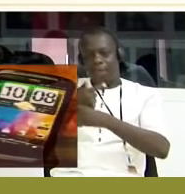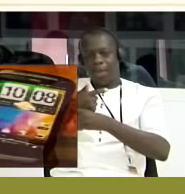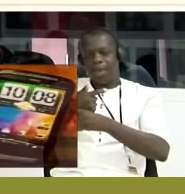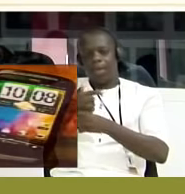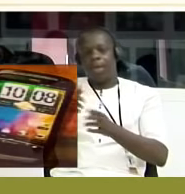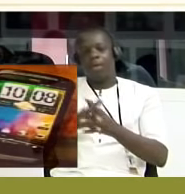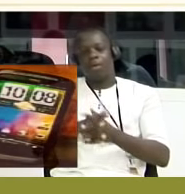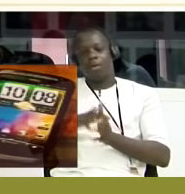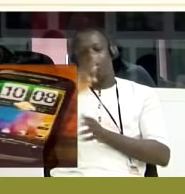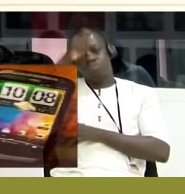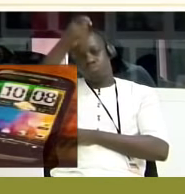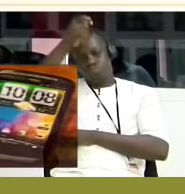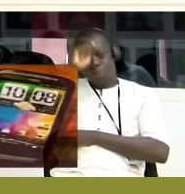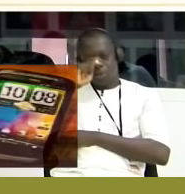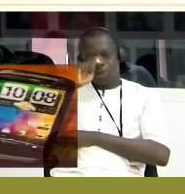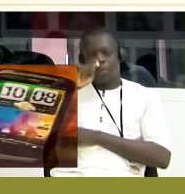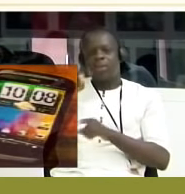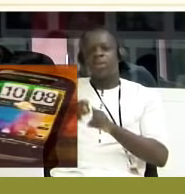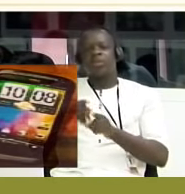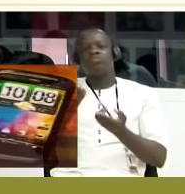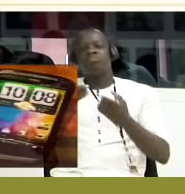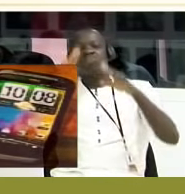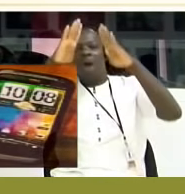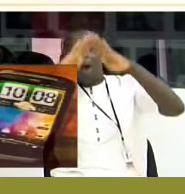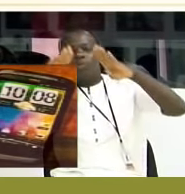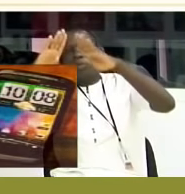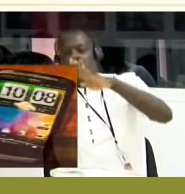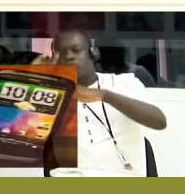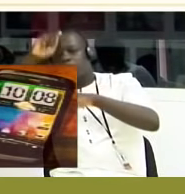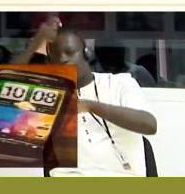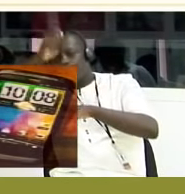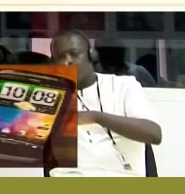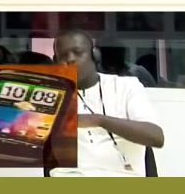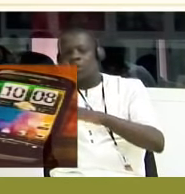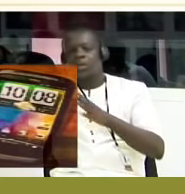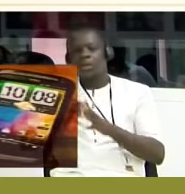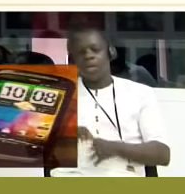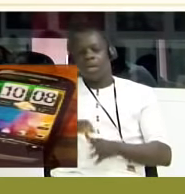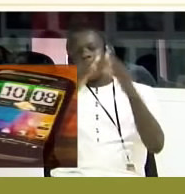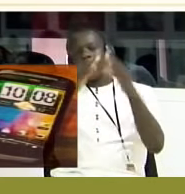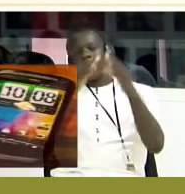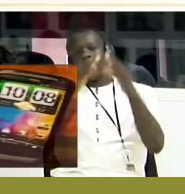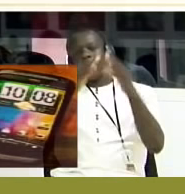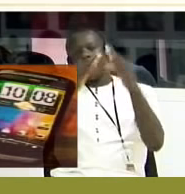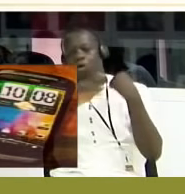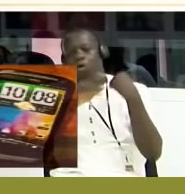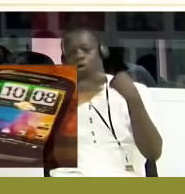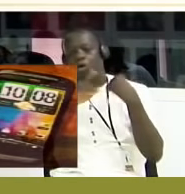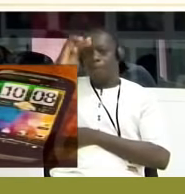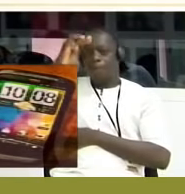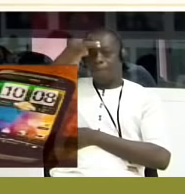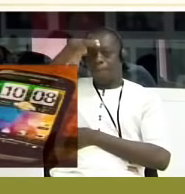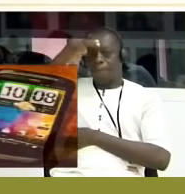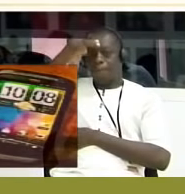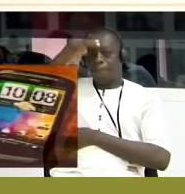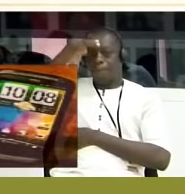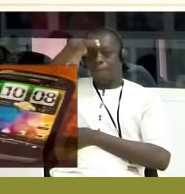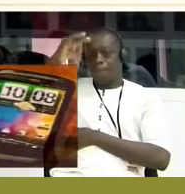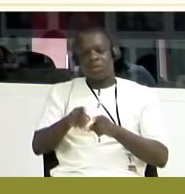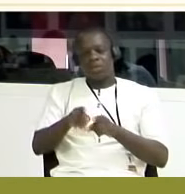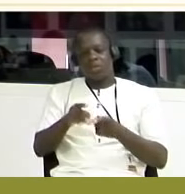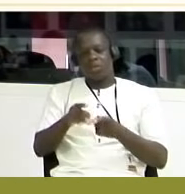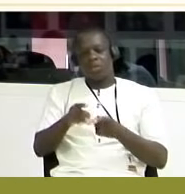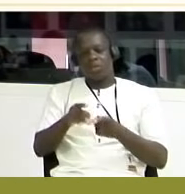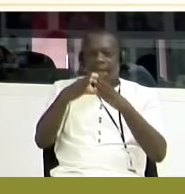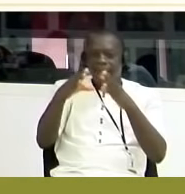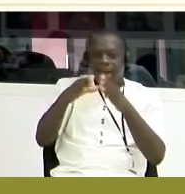police stations. It is the responsibility of the ministry to liaise with the Ministry of